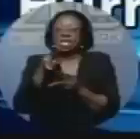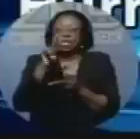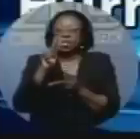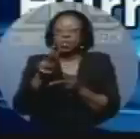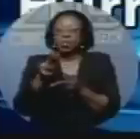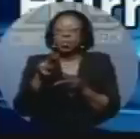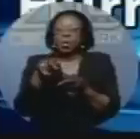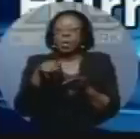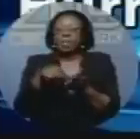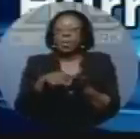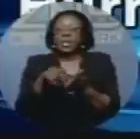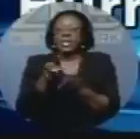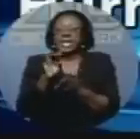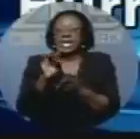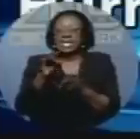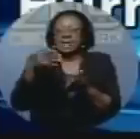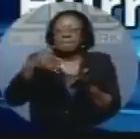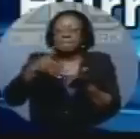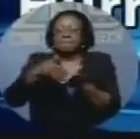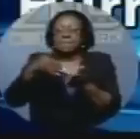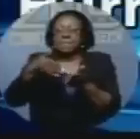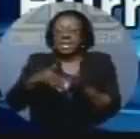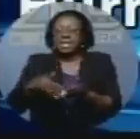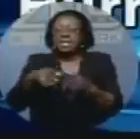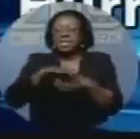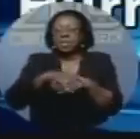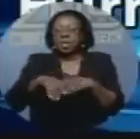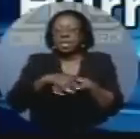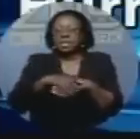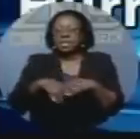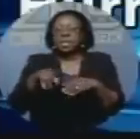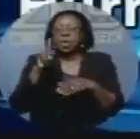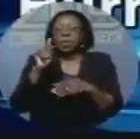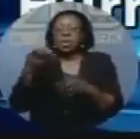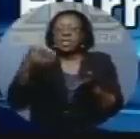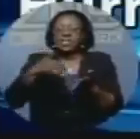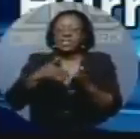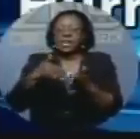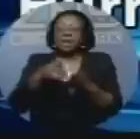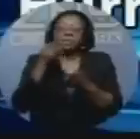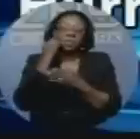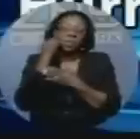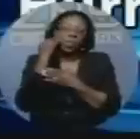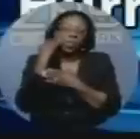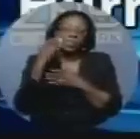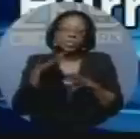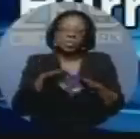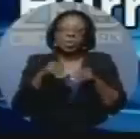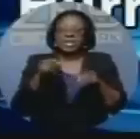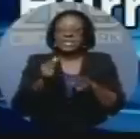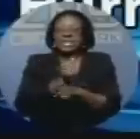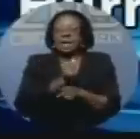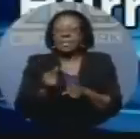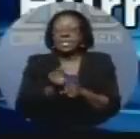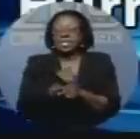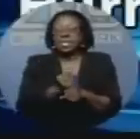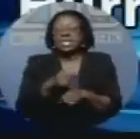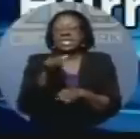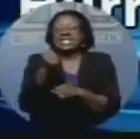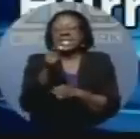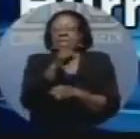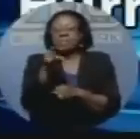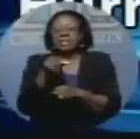The IDB noted that approximately 1,030 homes sustained varying levels of damage, of which